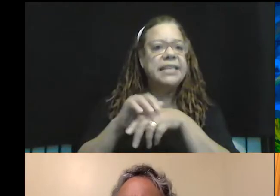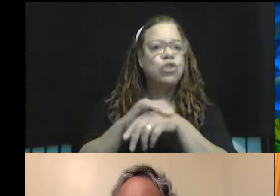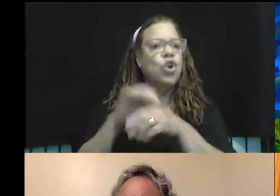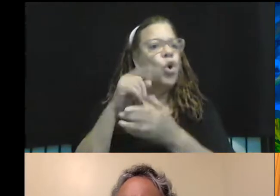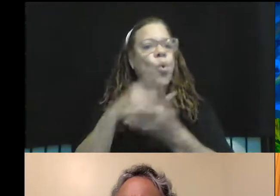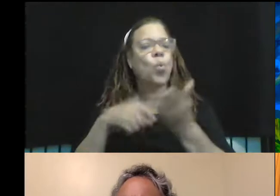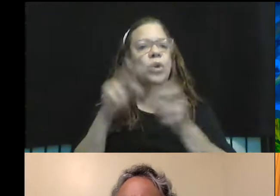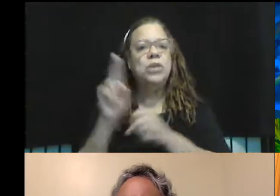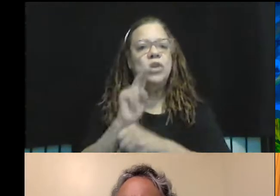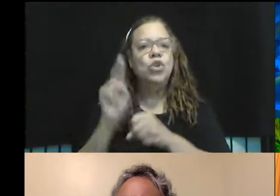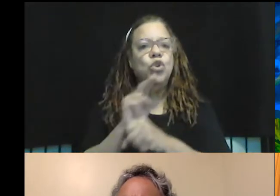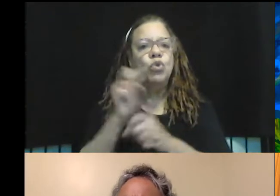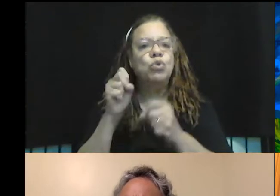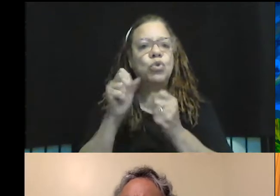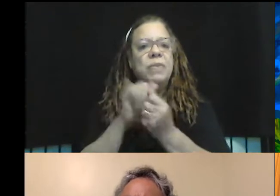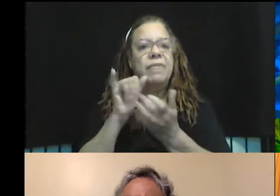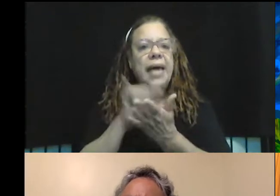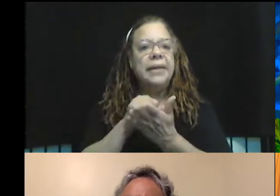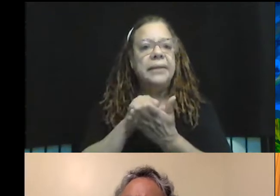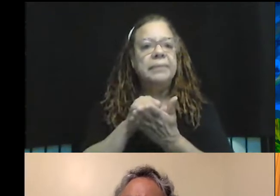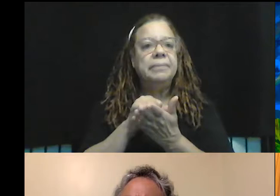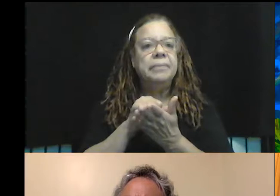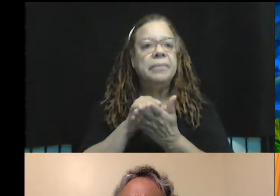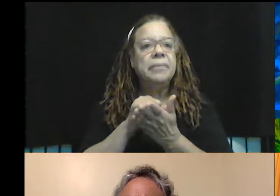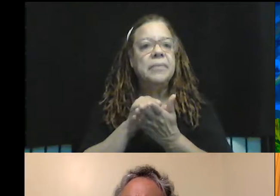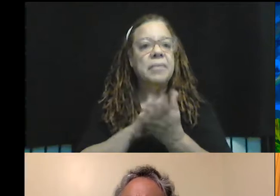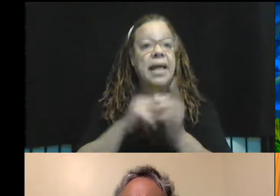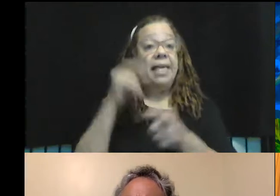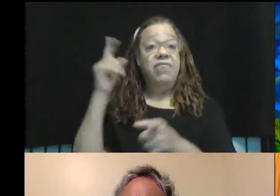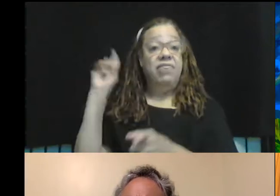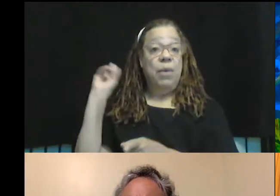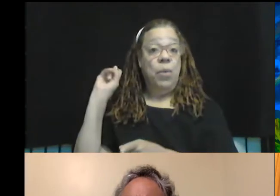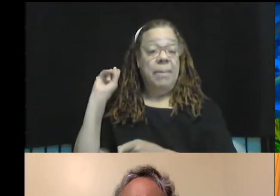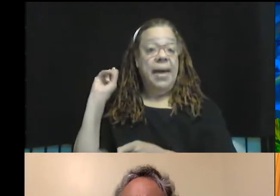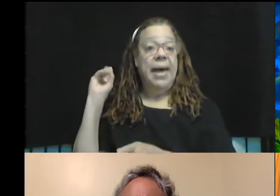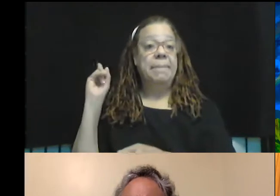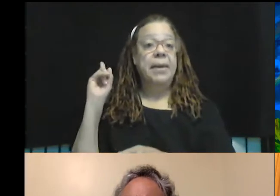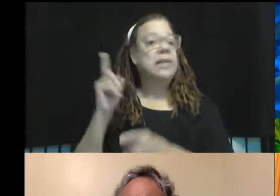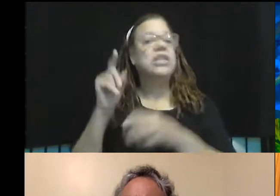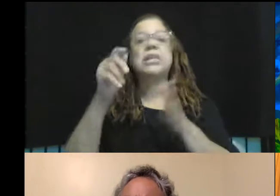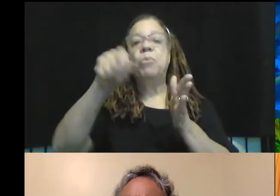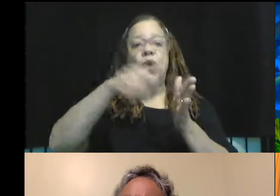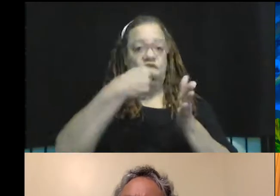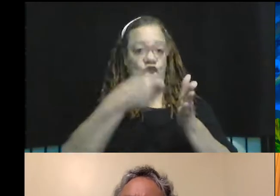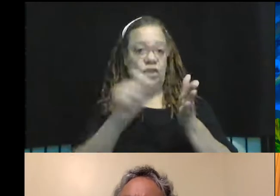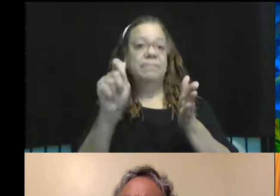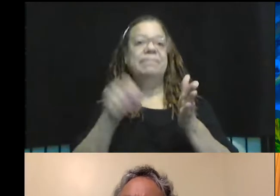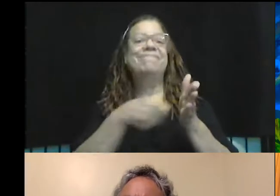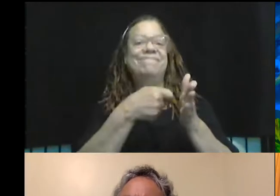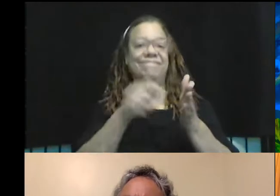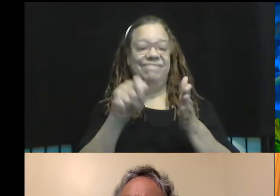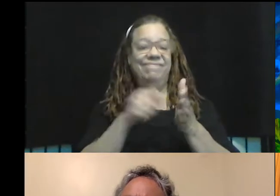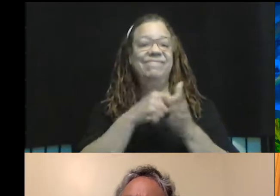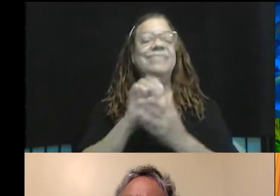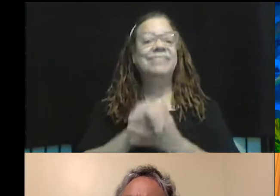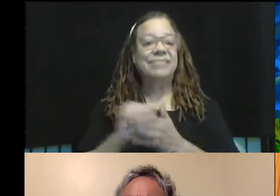use? And talk about that a little bit. This one was with just a brush. But yeah,